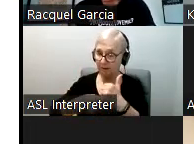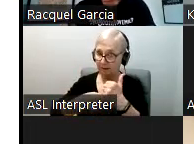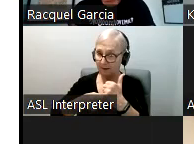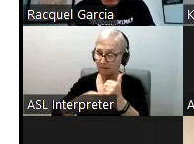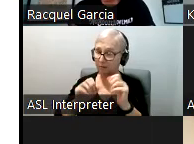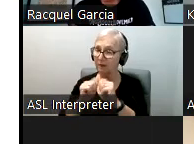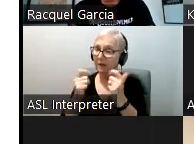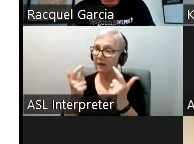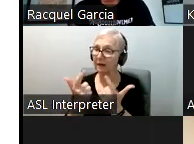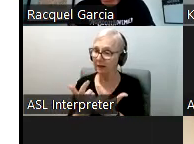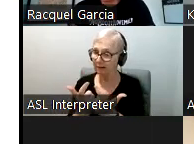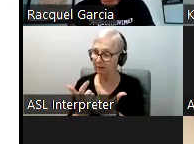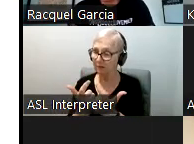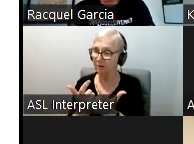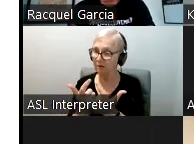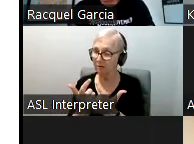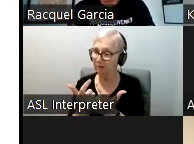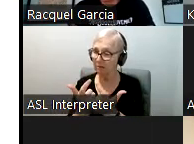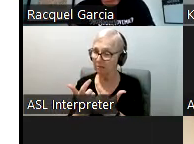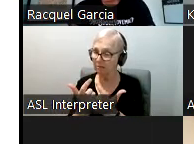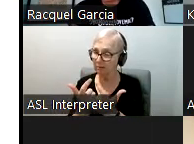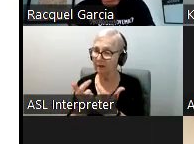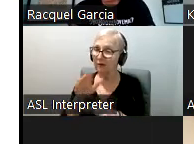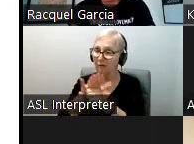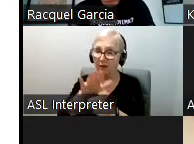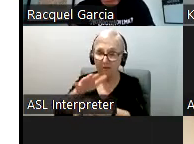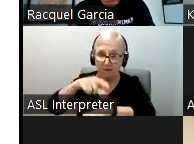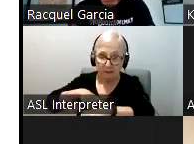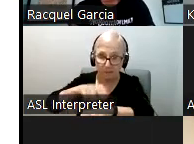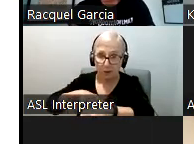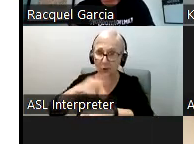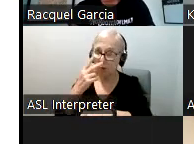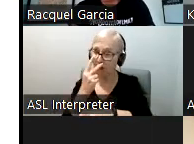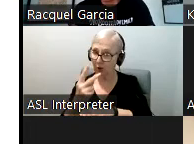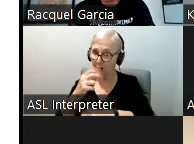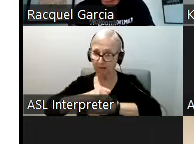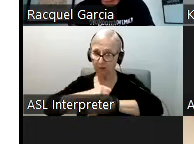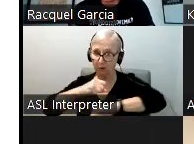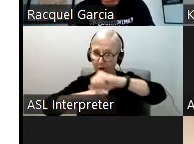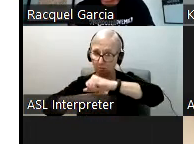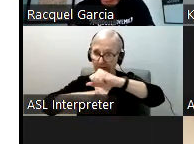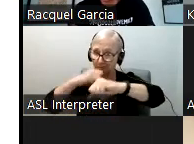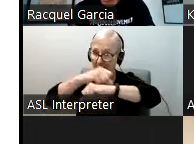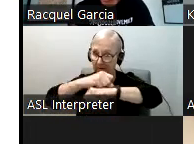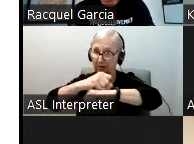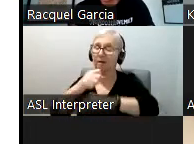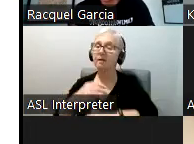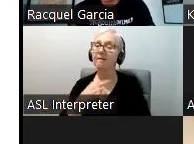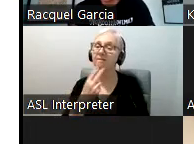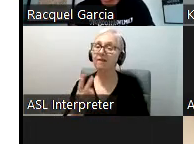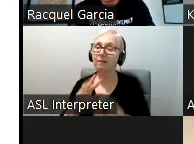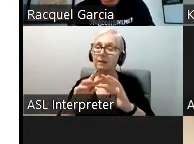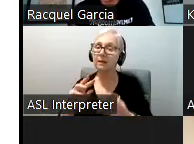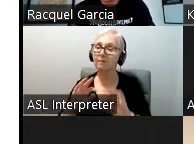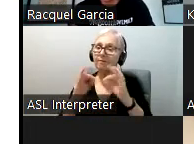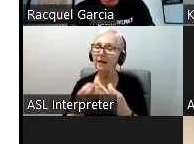council members, if you got time and you want to look at like the structure and stuff like that, there is the Family Voice Compass that is on